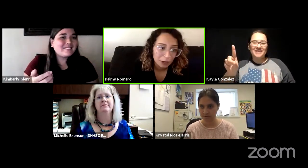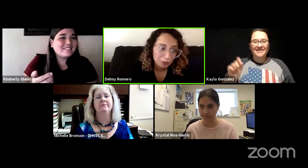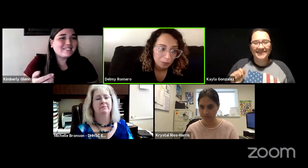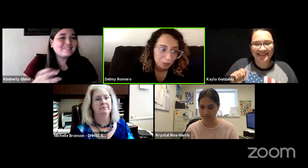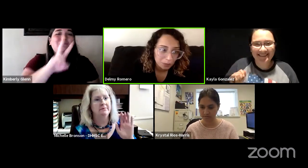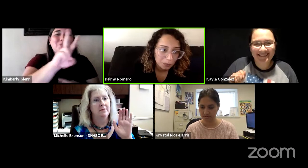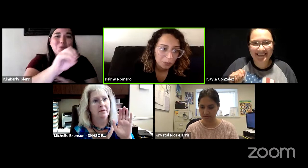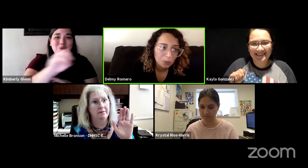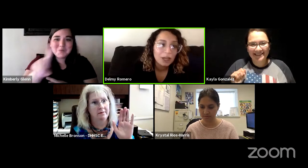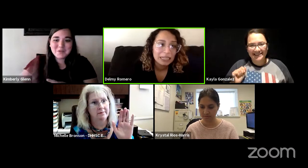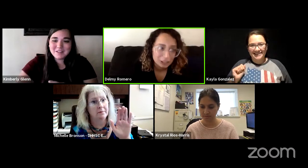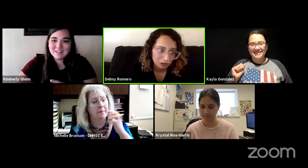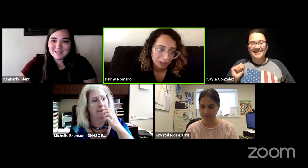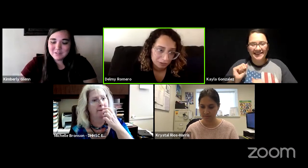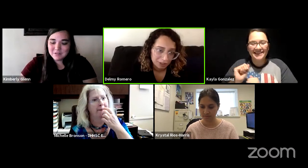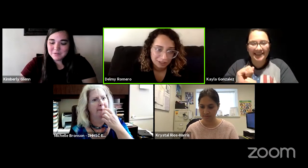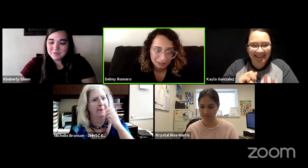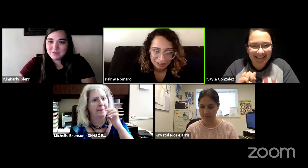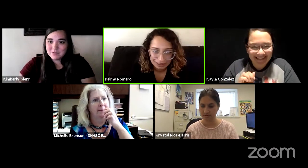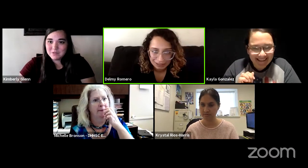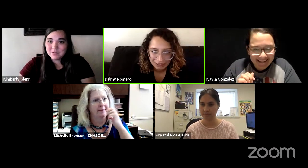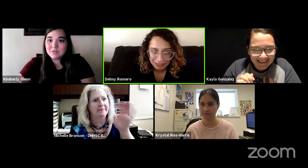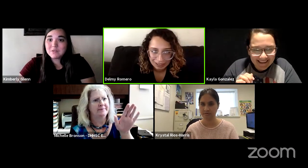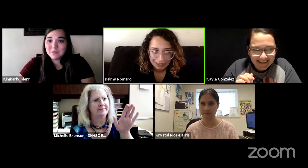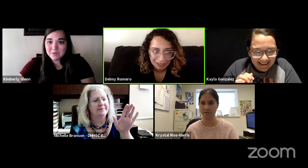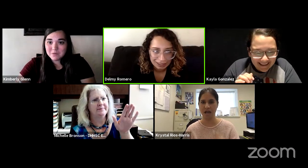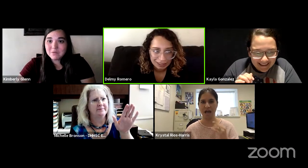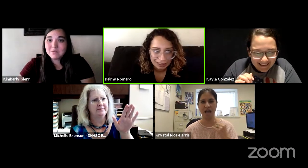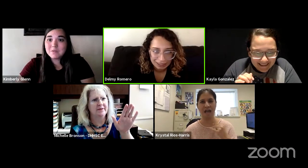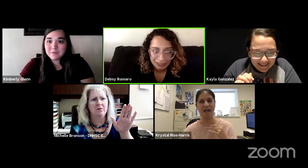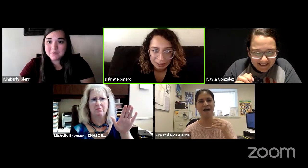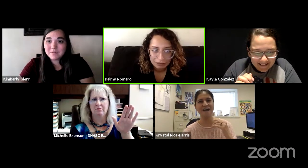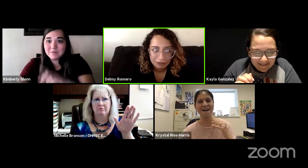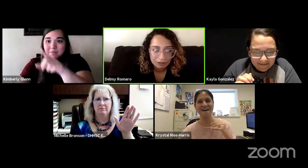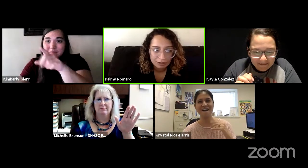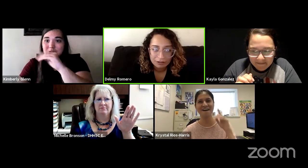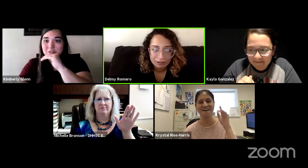I'm sorry. When is 2001?